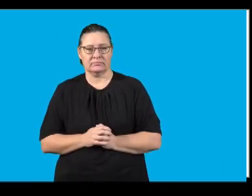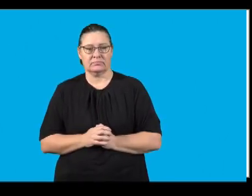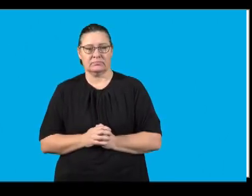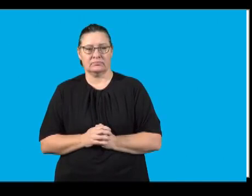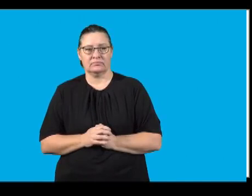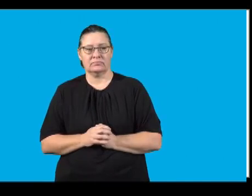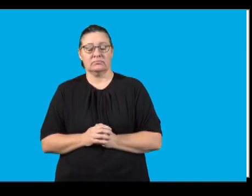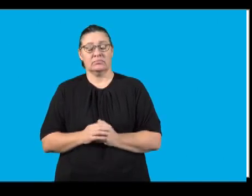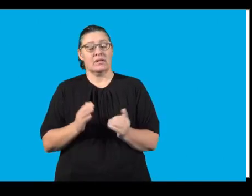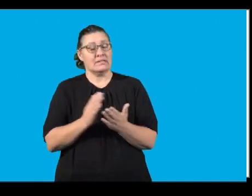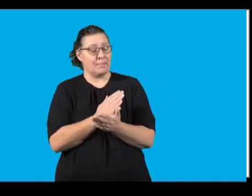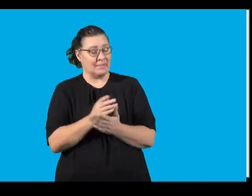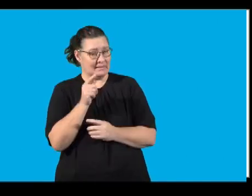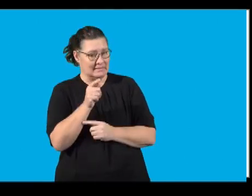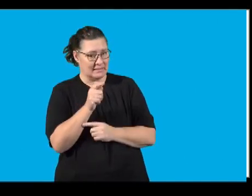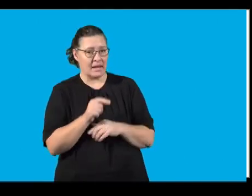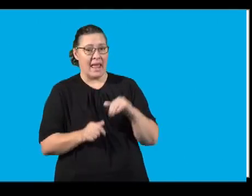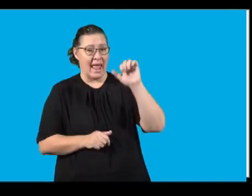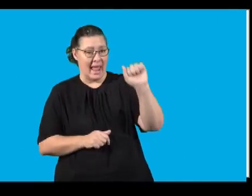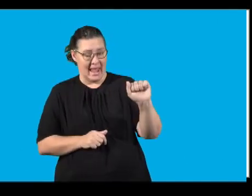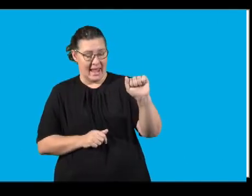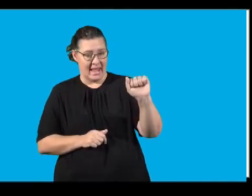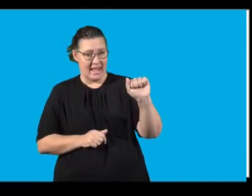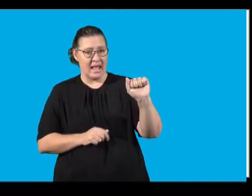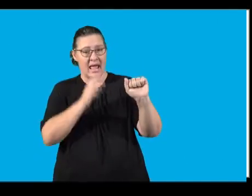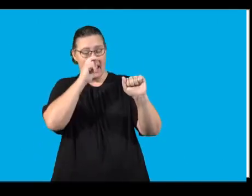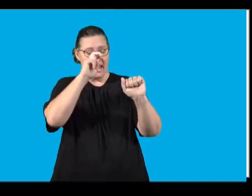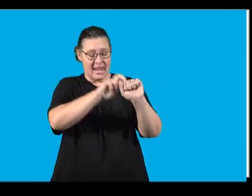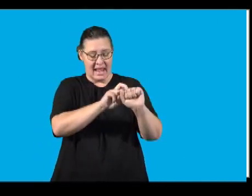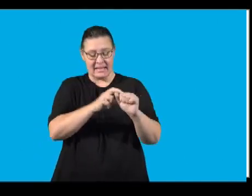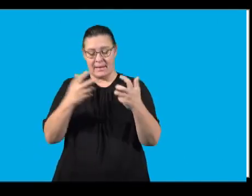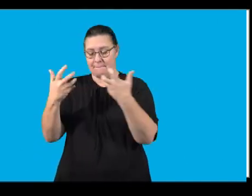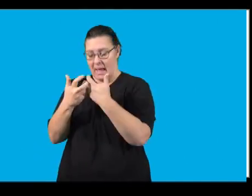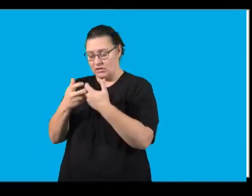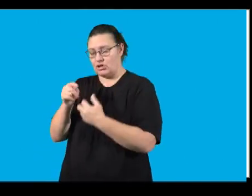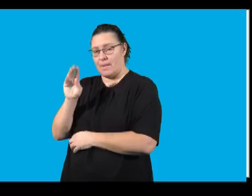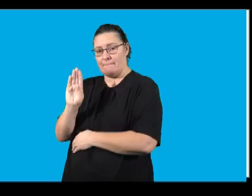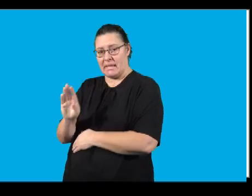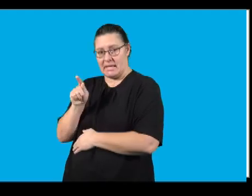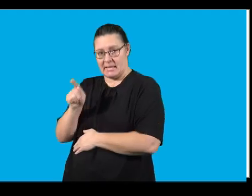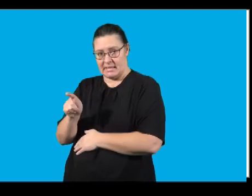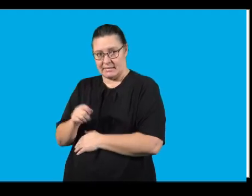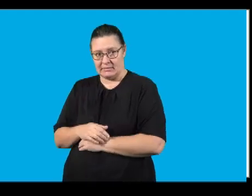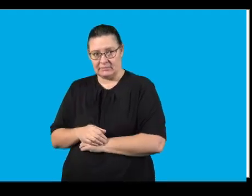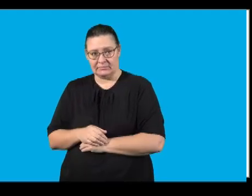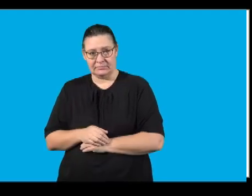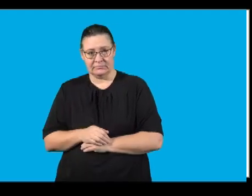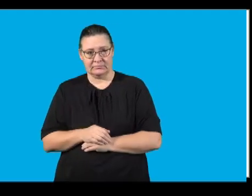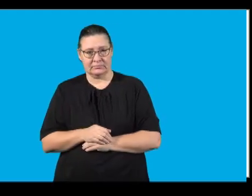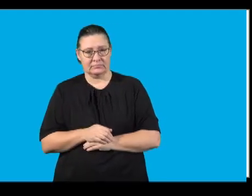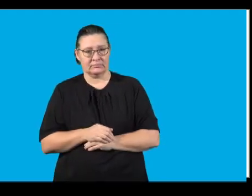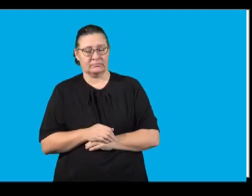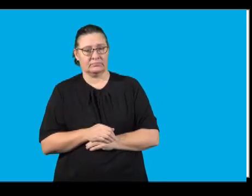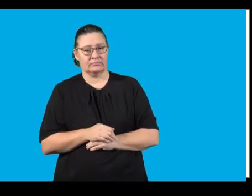remember, something here in column A needs to match up with something that they've mentioned or listed for you